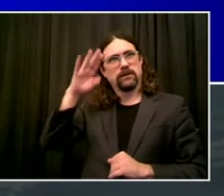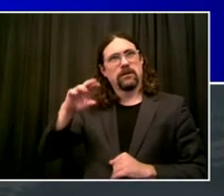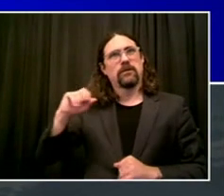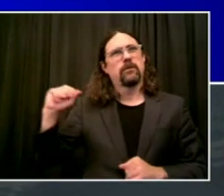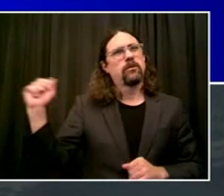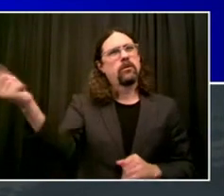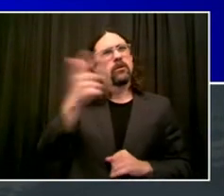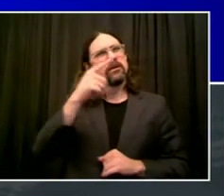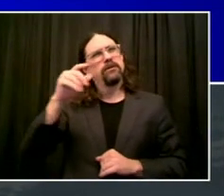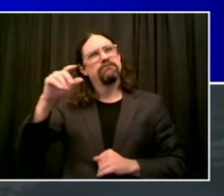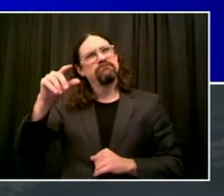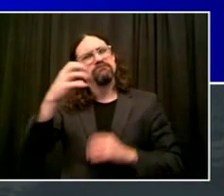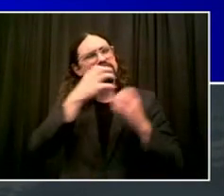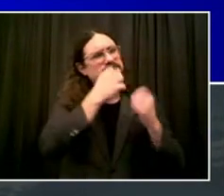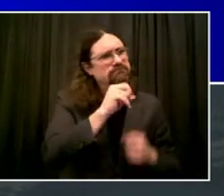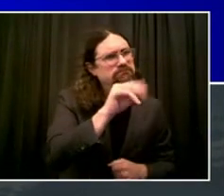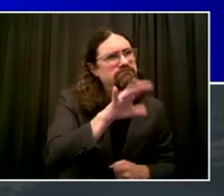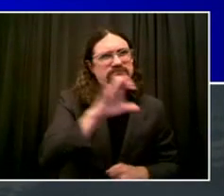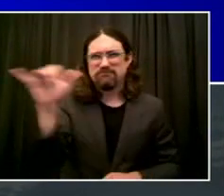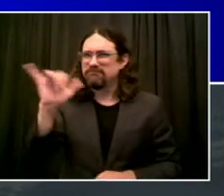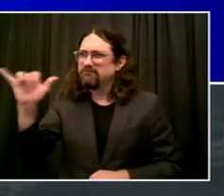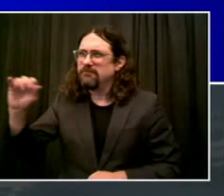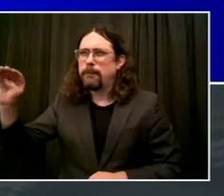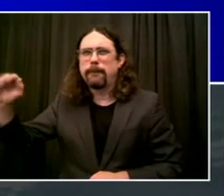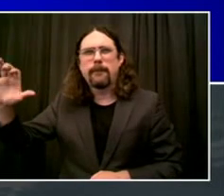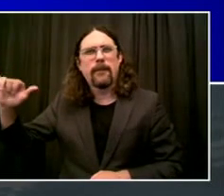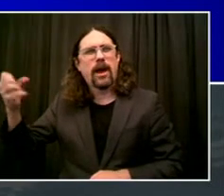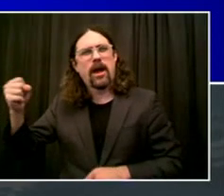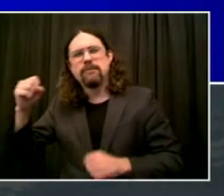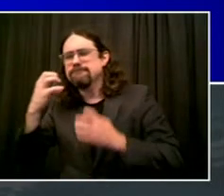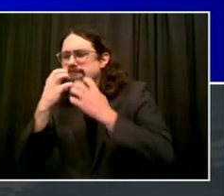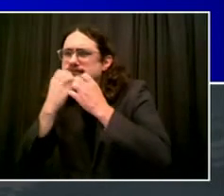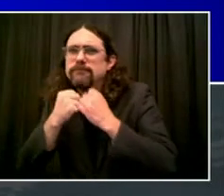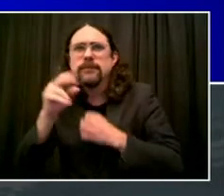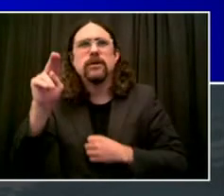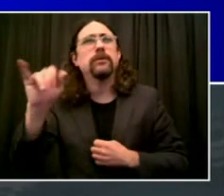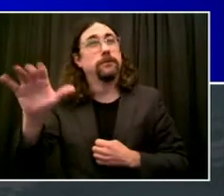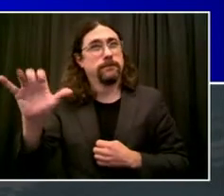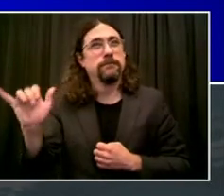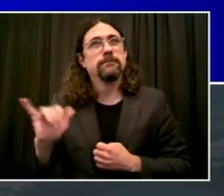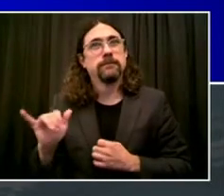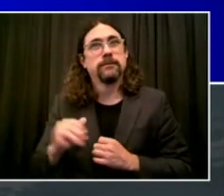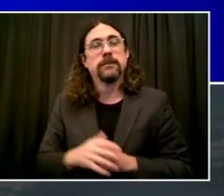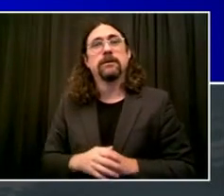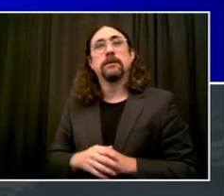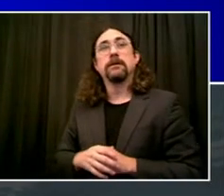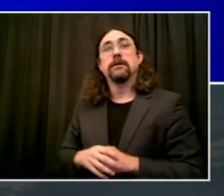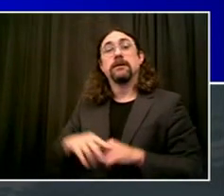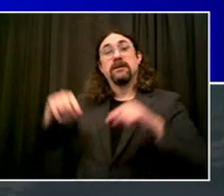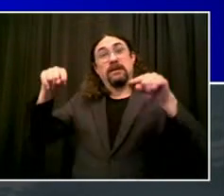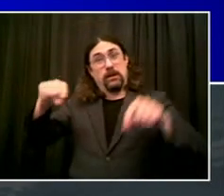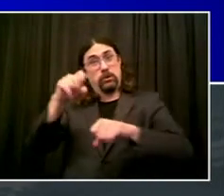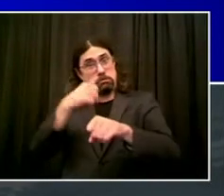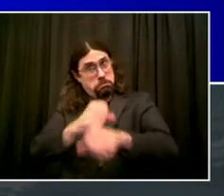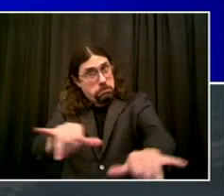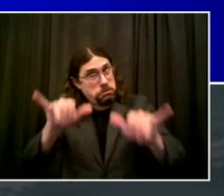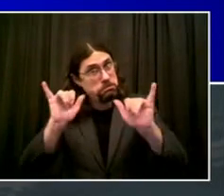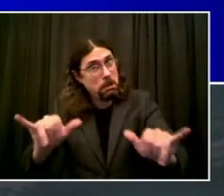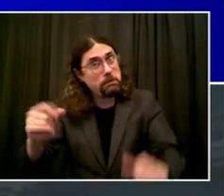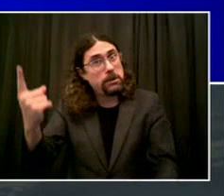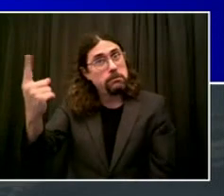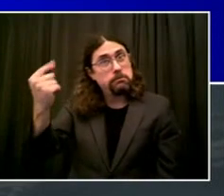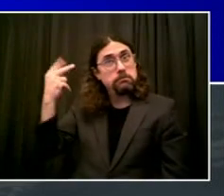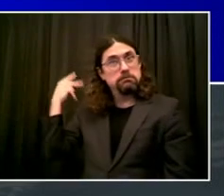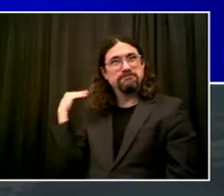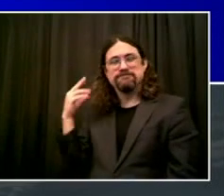they want to do something special. So this year is going to be different. Let me start with that crucial point. It will not be like the past where there's one big